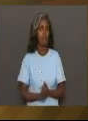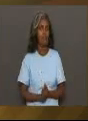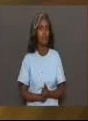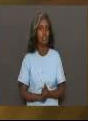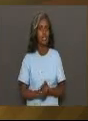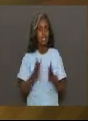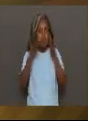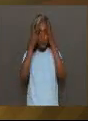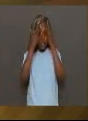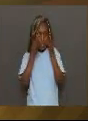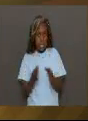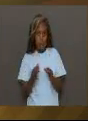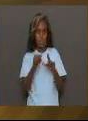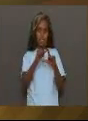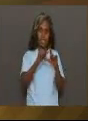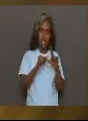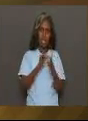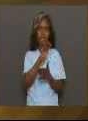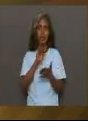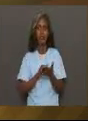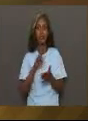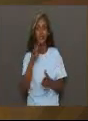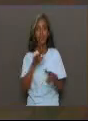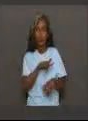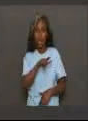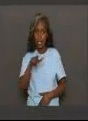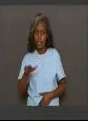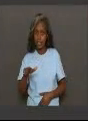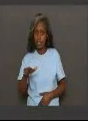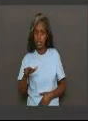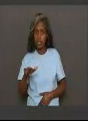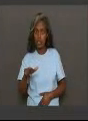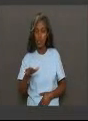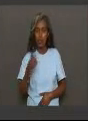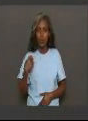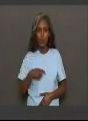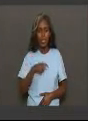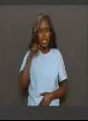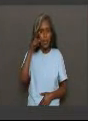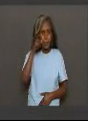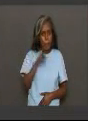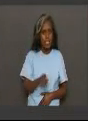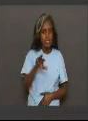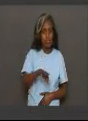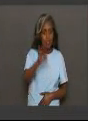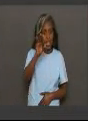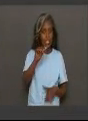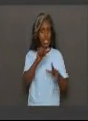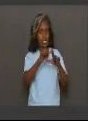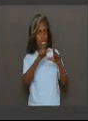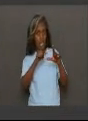To determine the angle between the 2 lines, we must find the angles